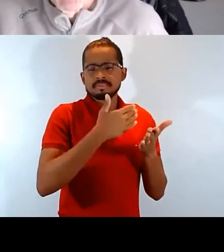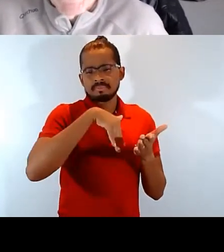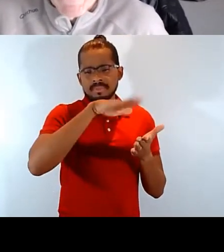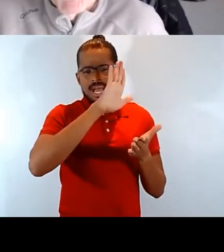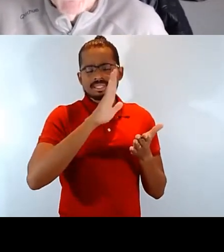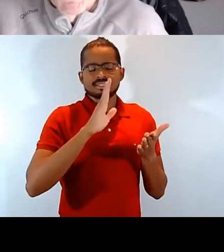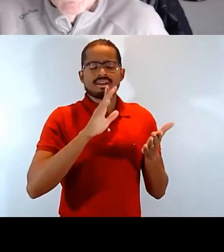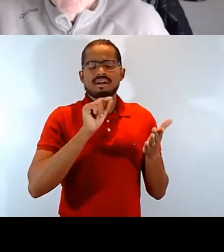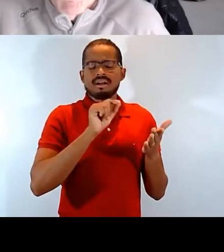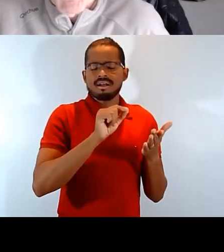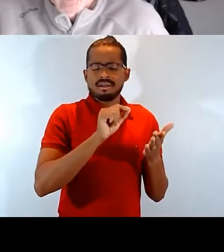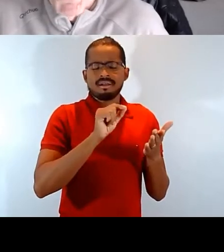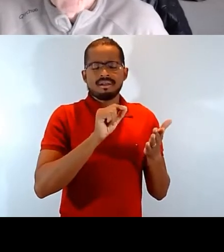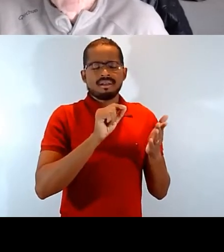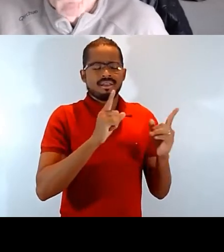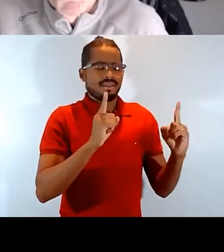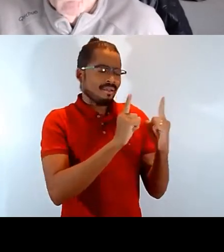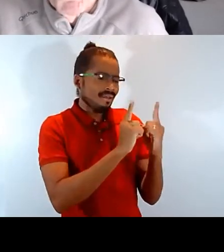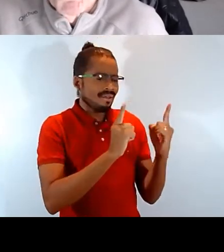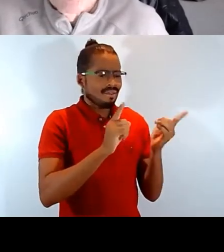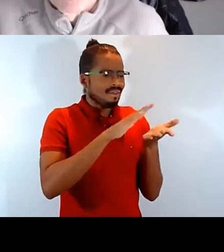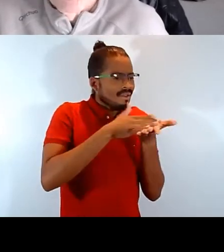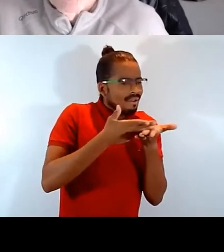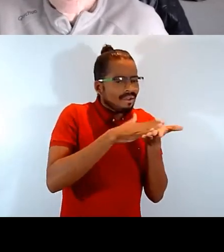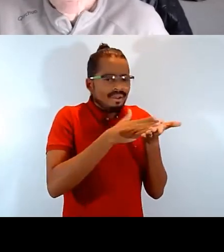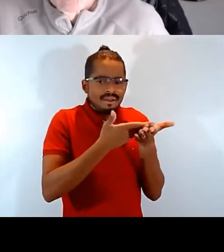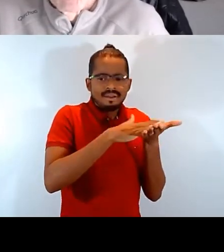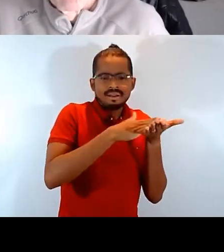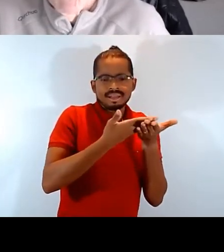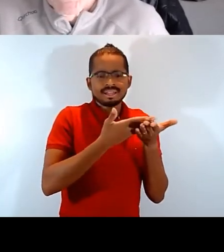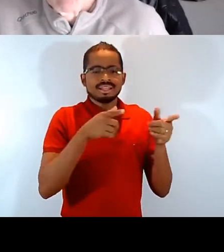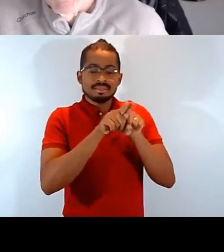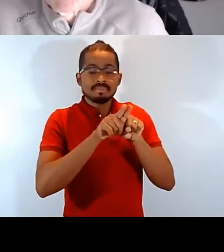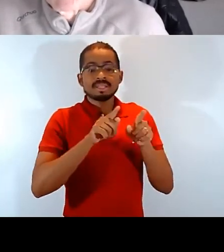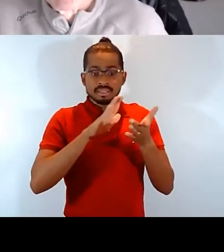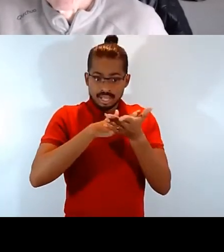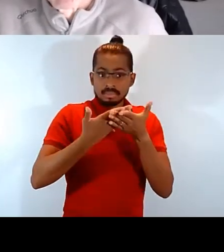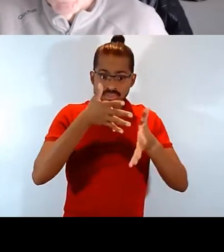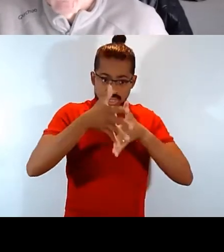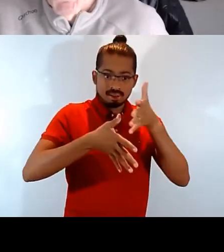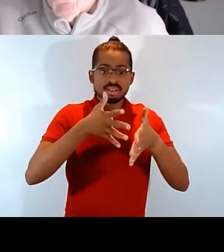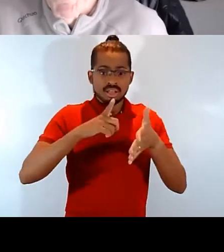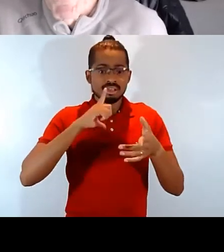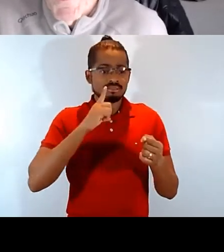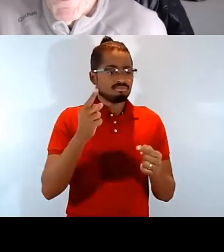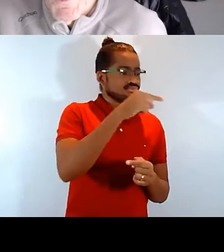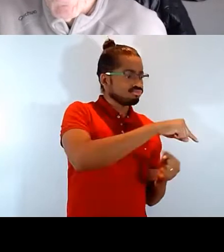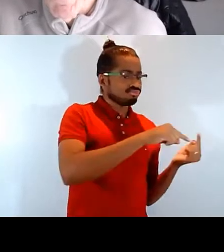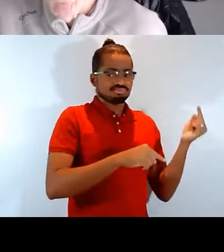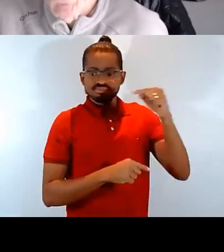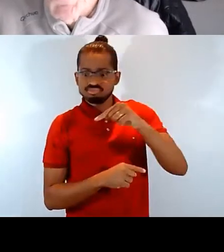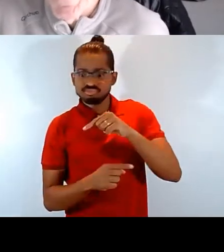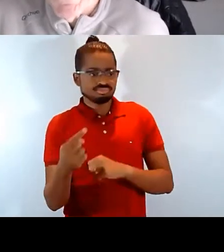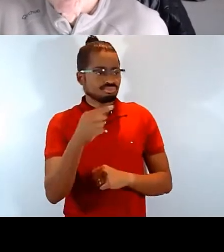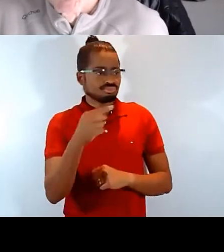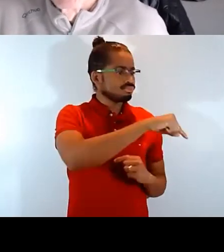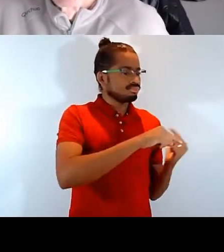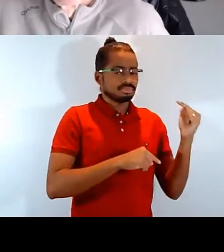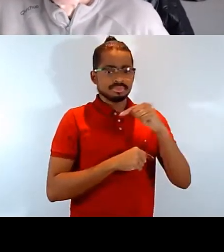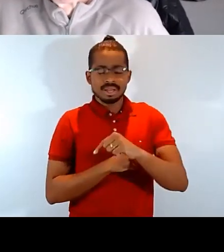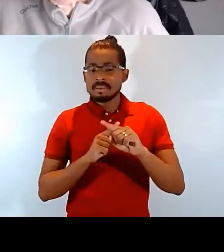into their A language. This is not true. In many, many international conferences,